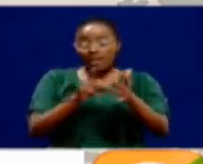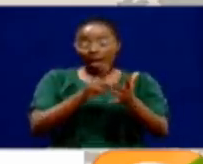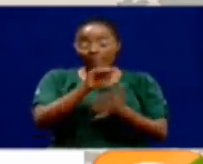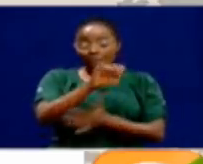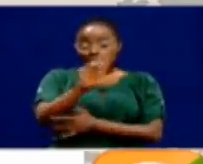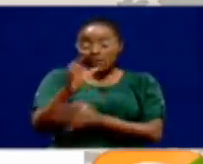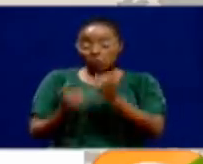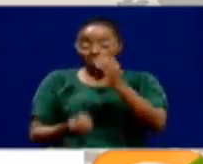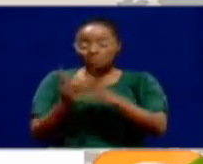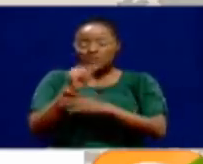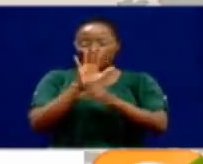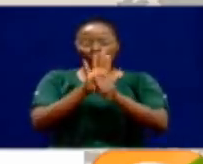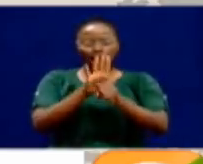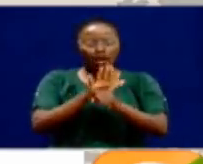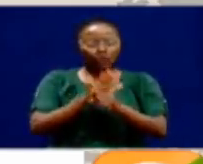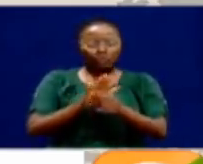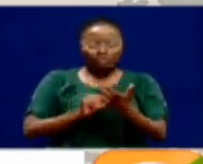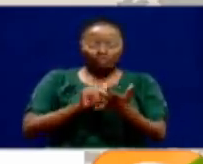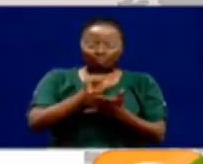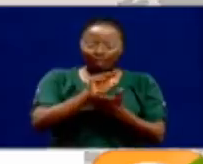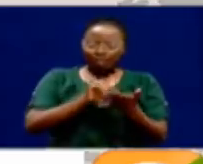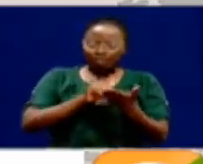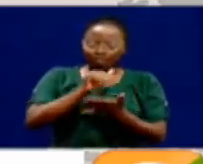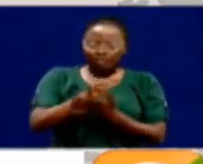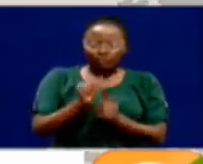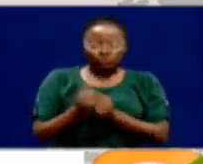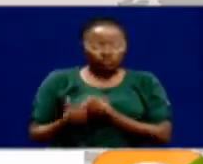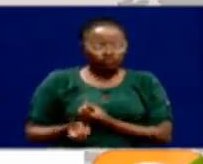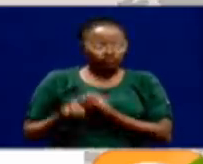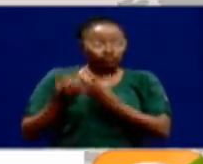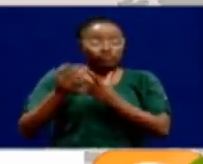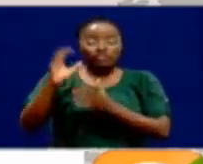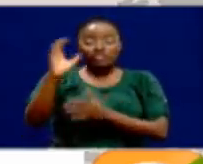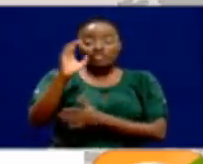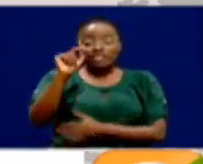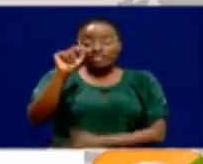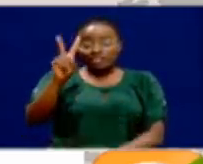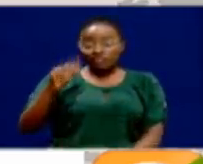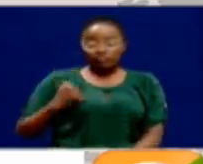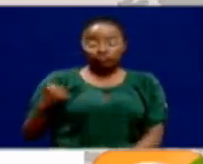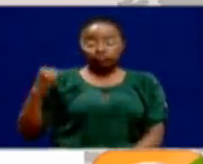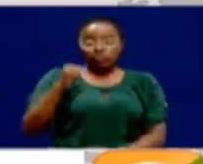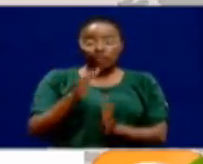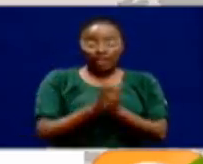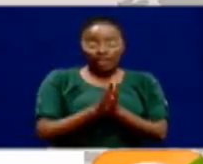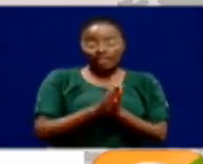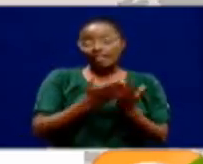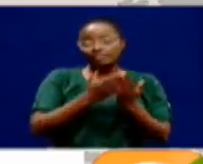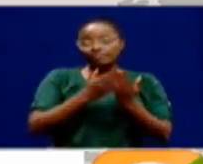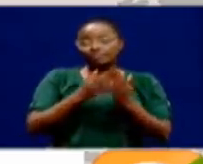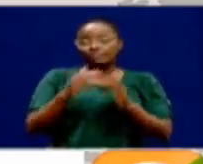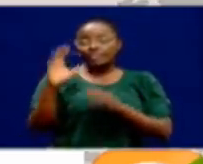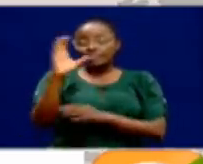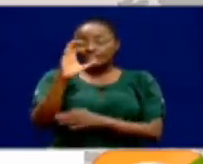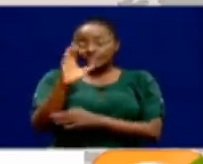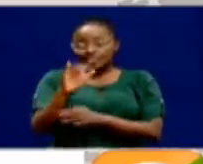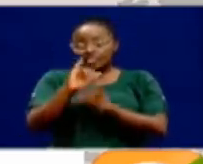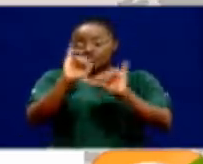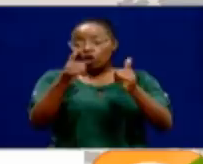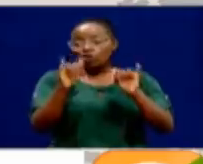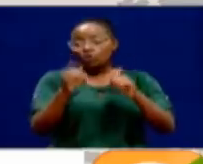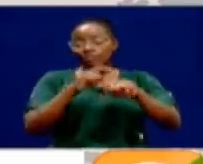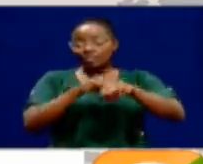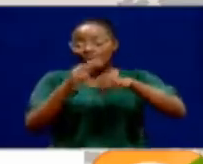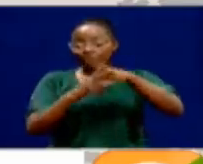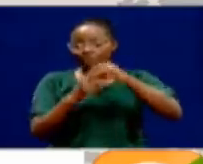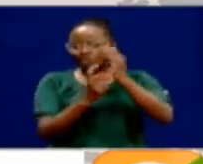started, and many of you responded with goodwill and generosity. Citizen TV's Jeff Koinange and Citizen Nipashe's Rashid Abdallah and Hot